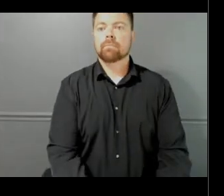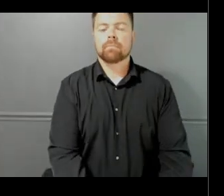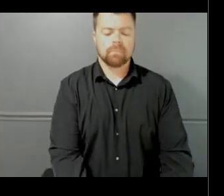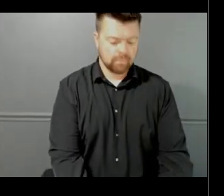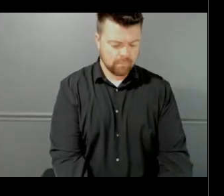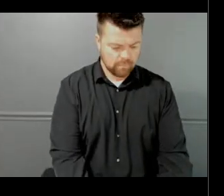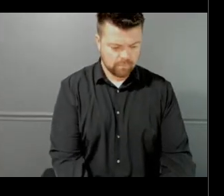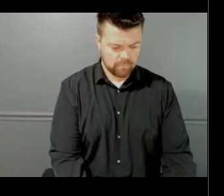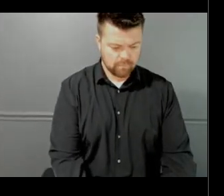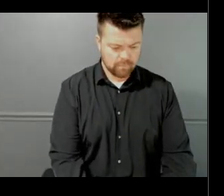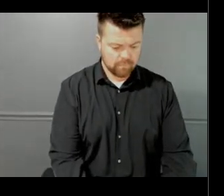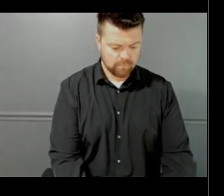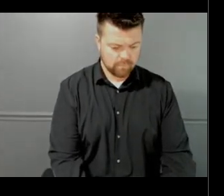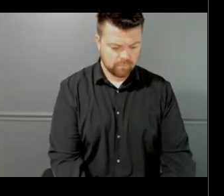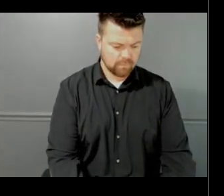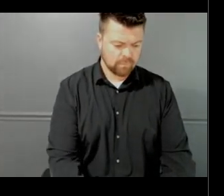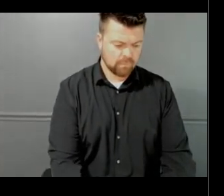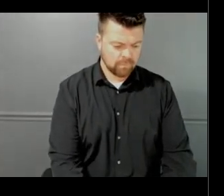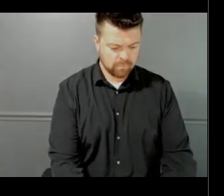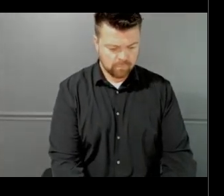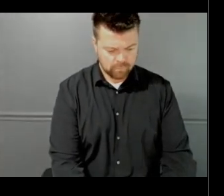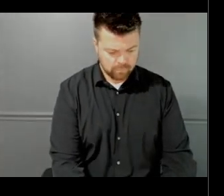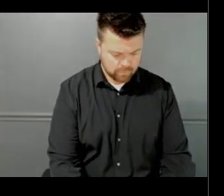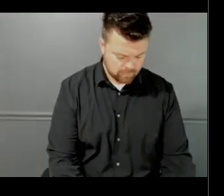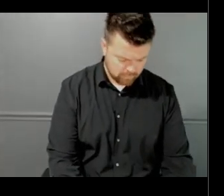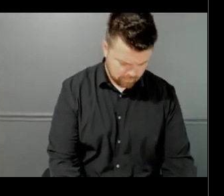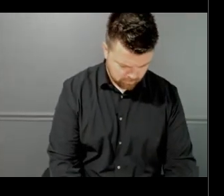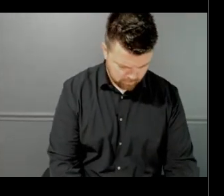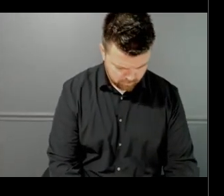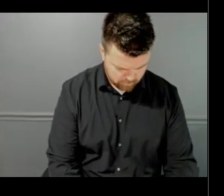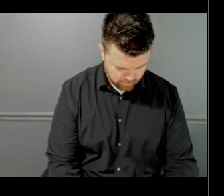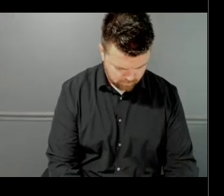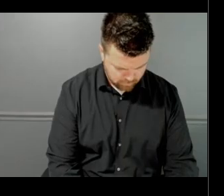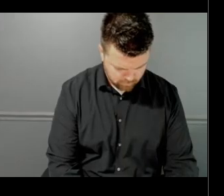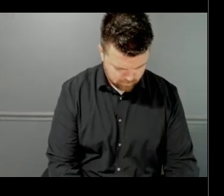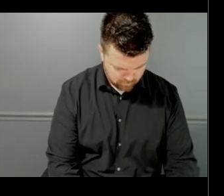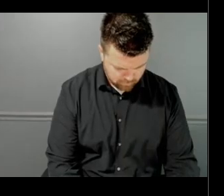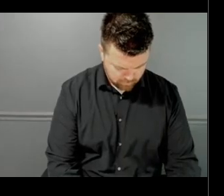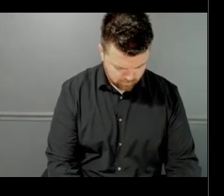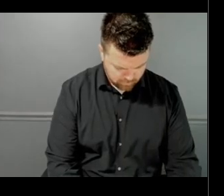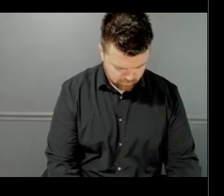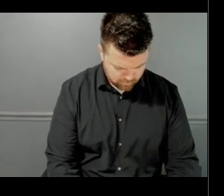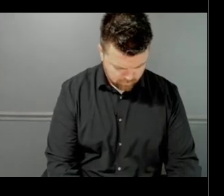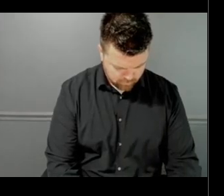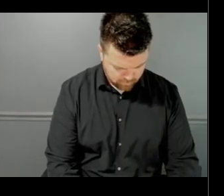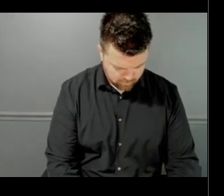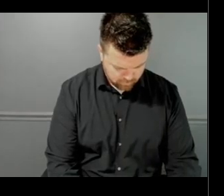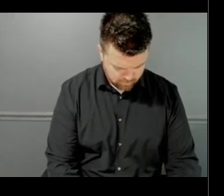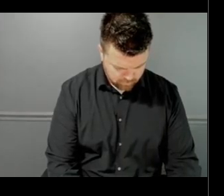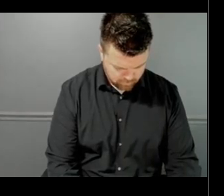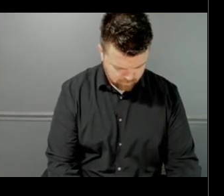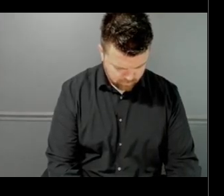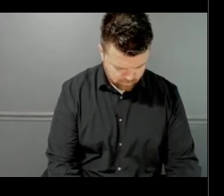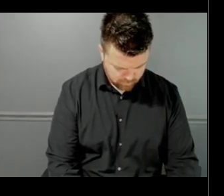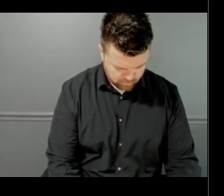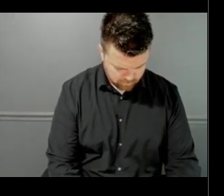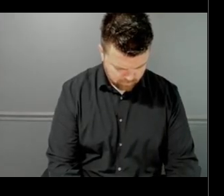And again, this reads, the individual building test analyzes the grade difference